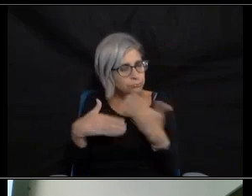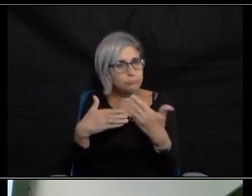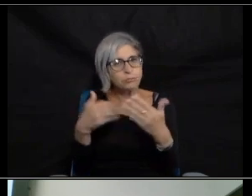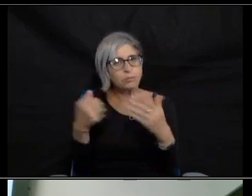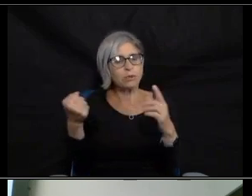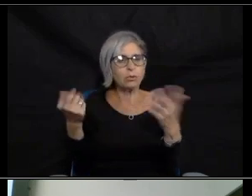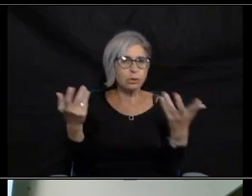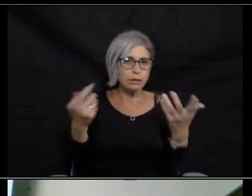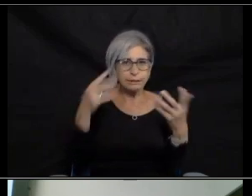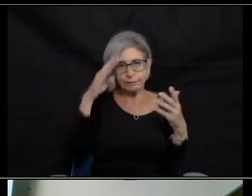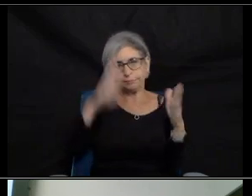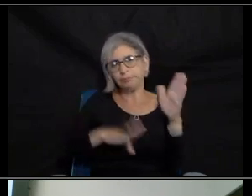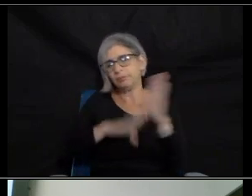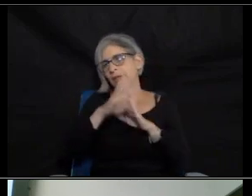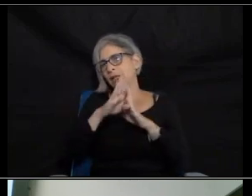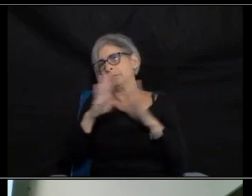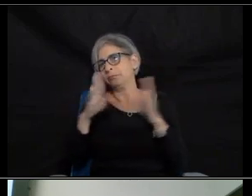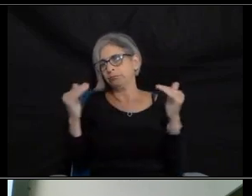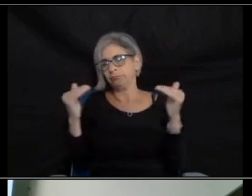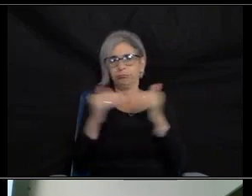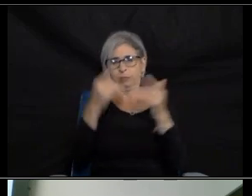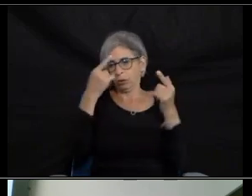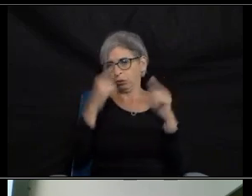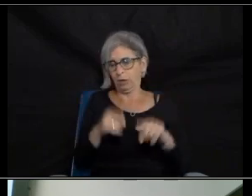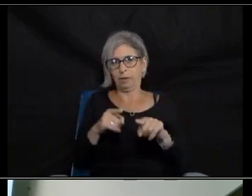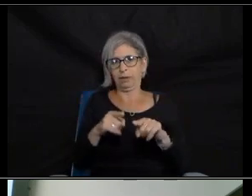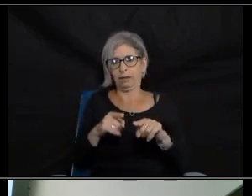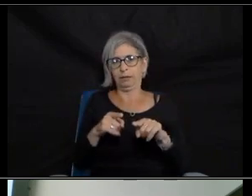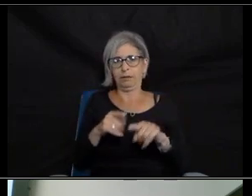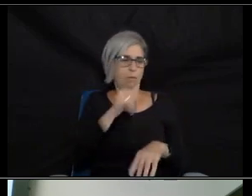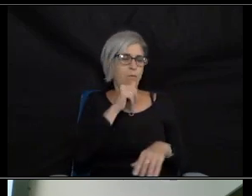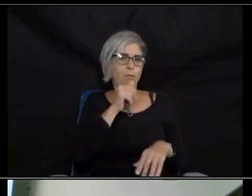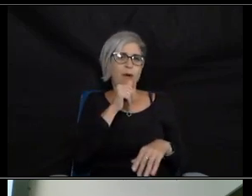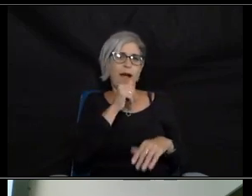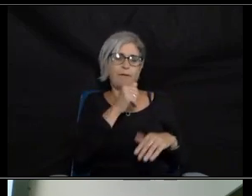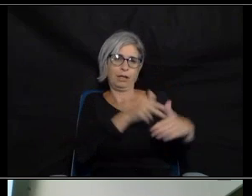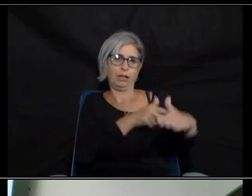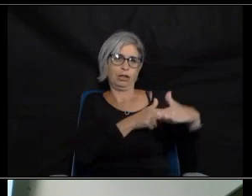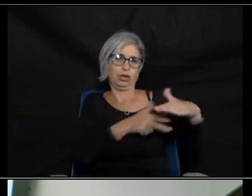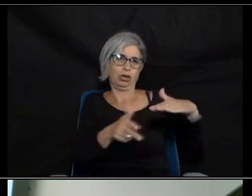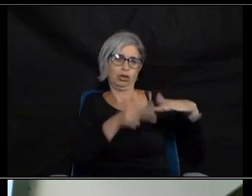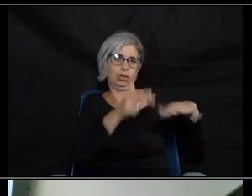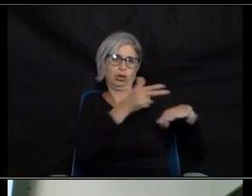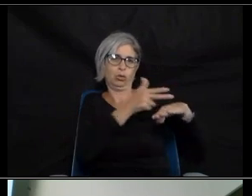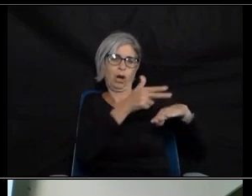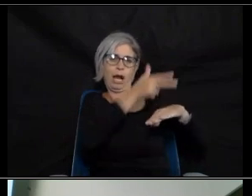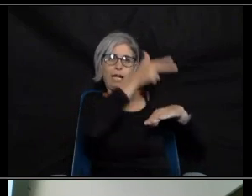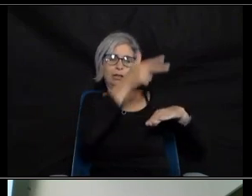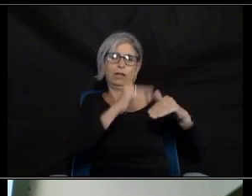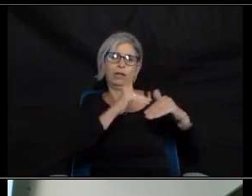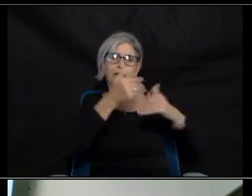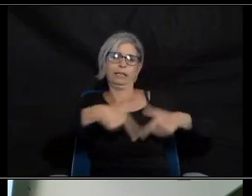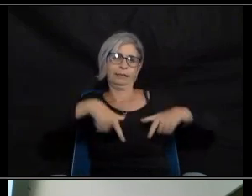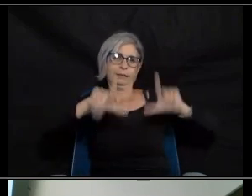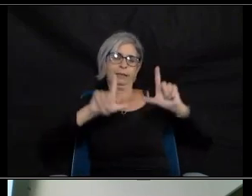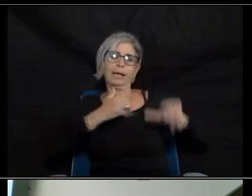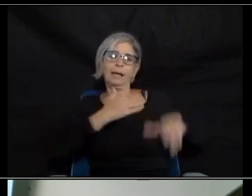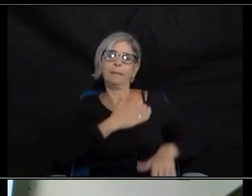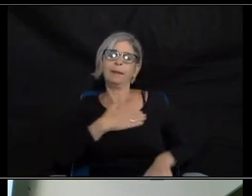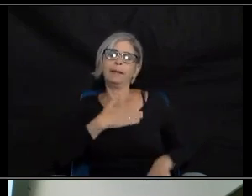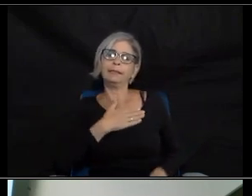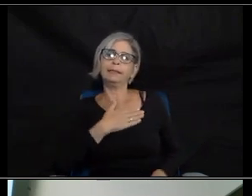deal where, okay, we're going to build the garages as a private sector. If I could have the next slide, John.